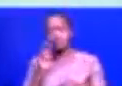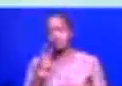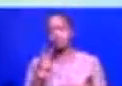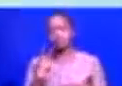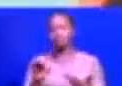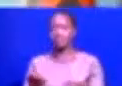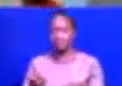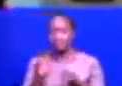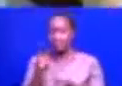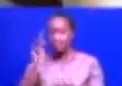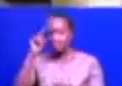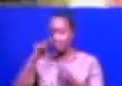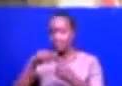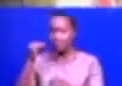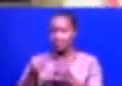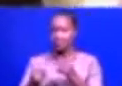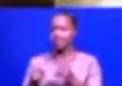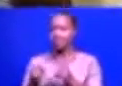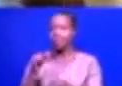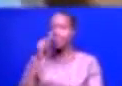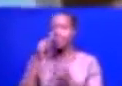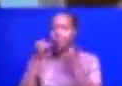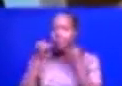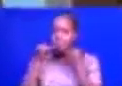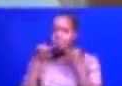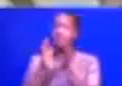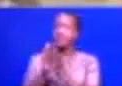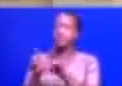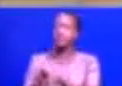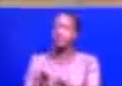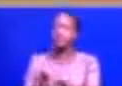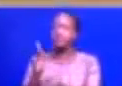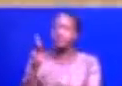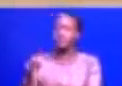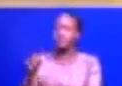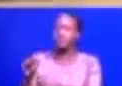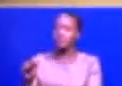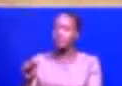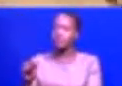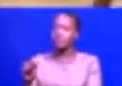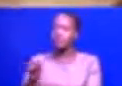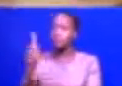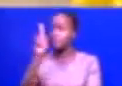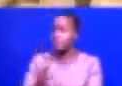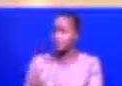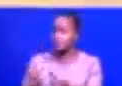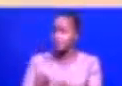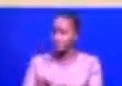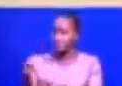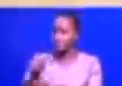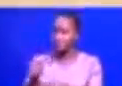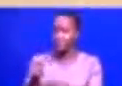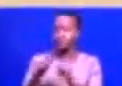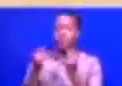and see case until the last whistle. And same with KPA and Thunder. Any team could have been in the finals.